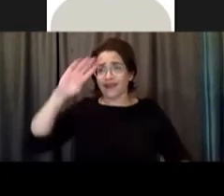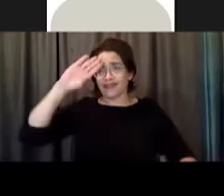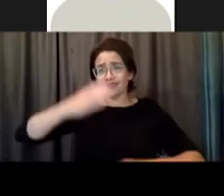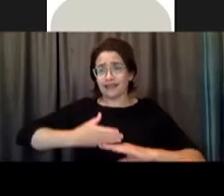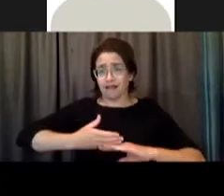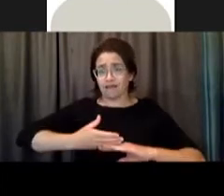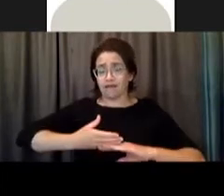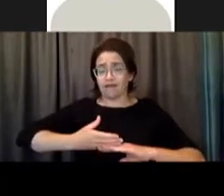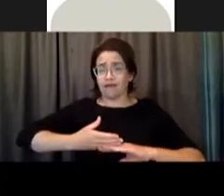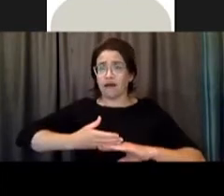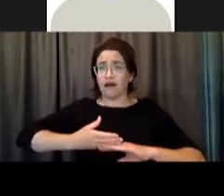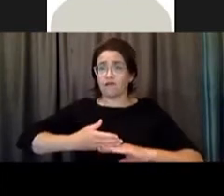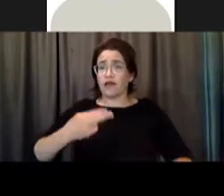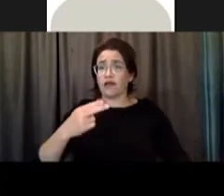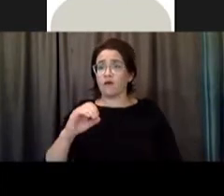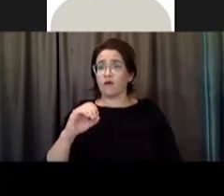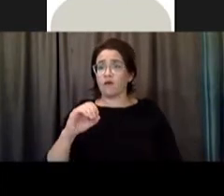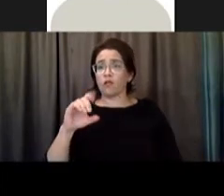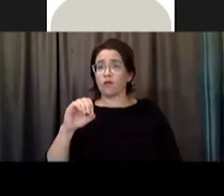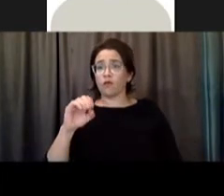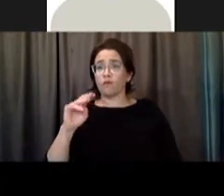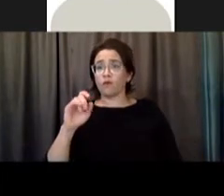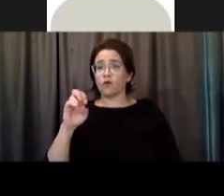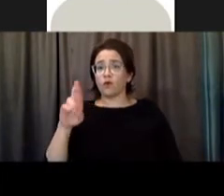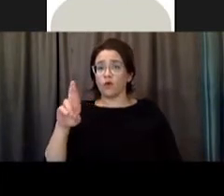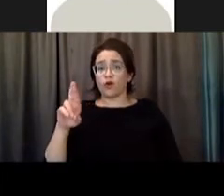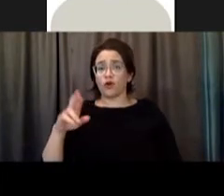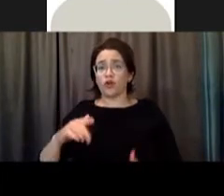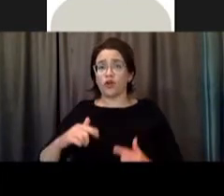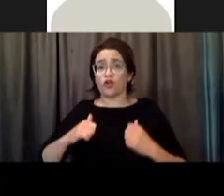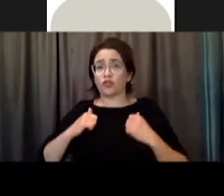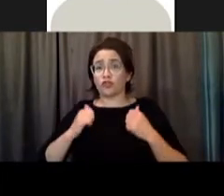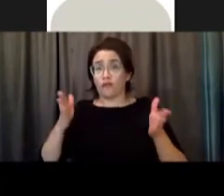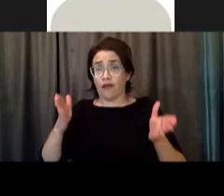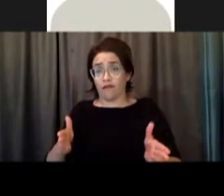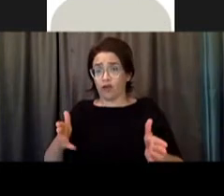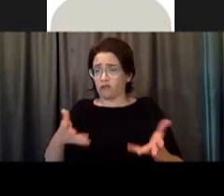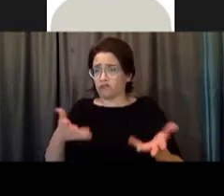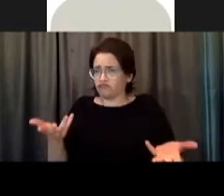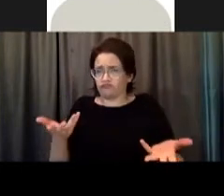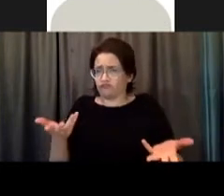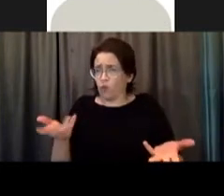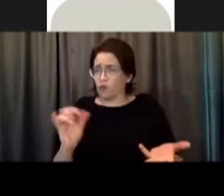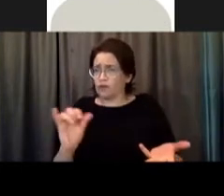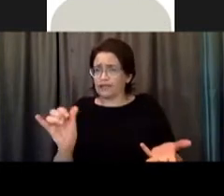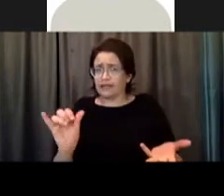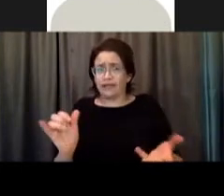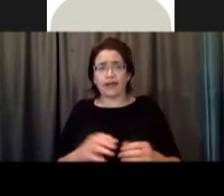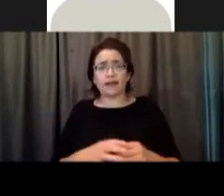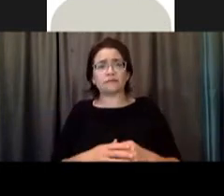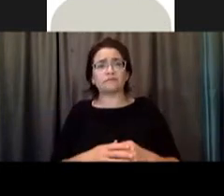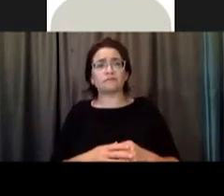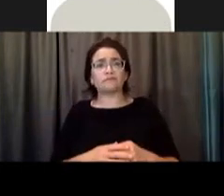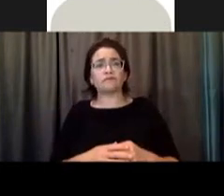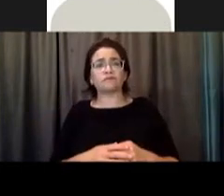Elephantor mentioned earlier? Yes, with pleasure. These are images of my grandmother.